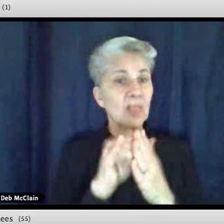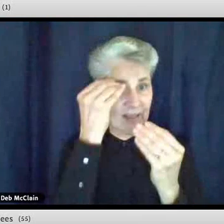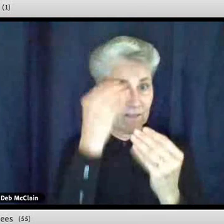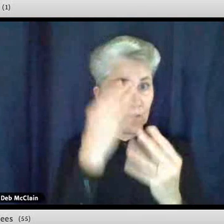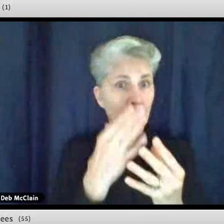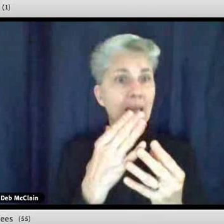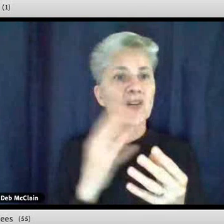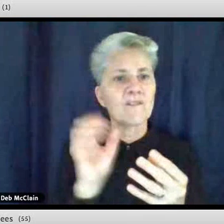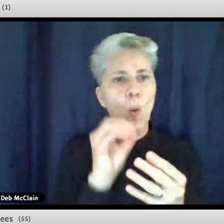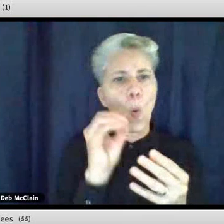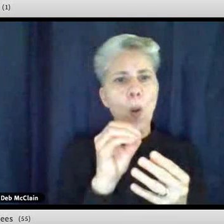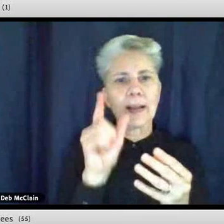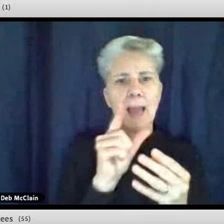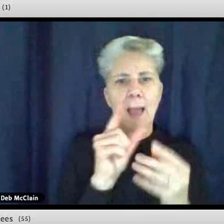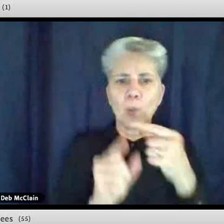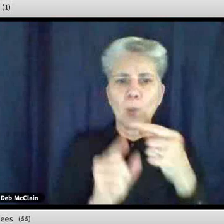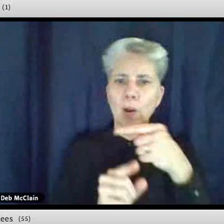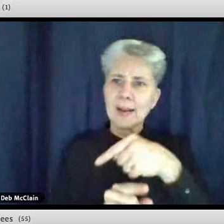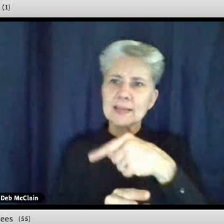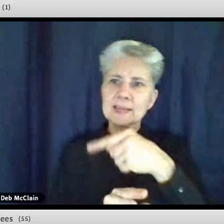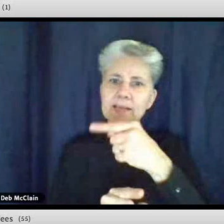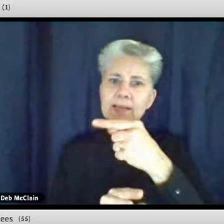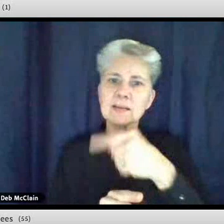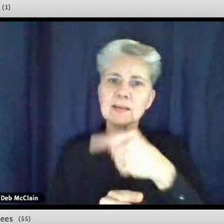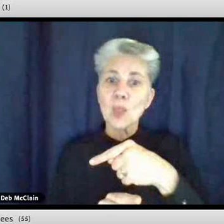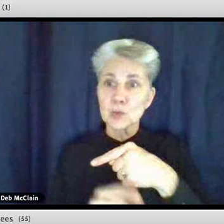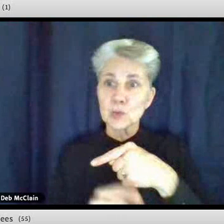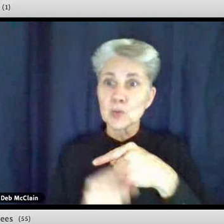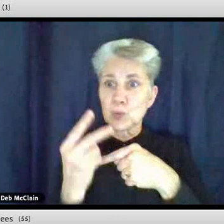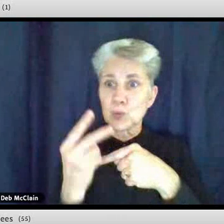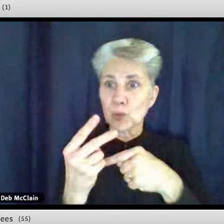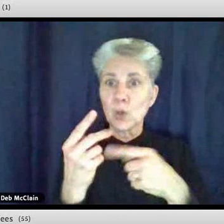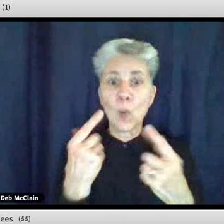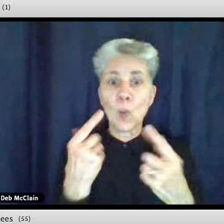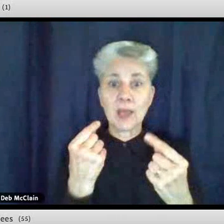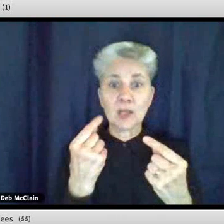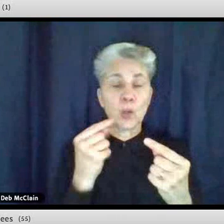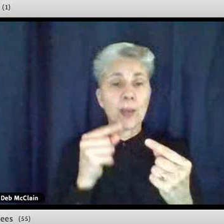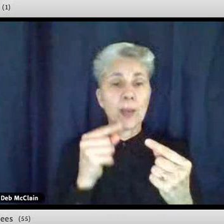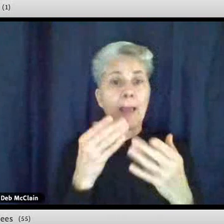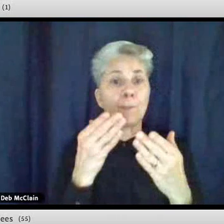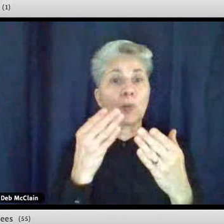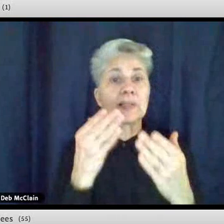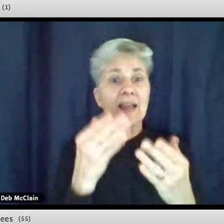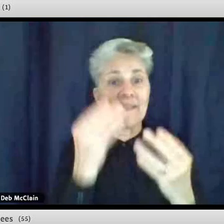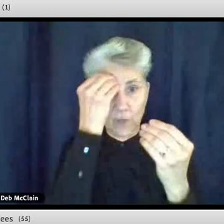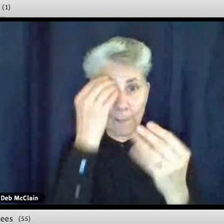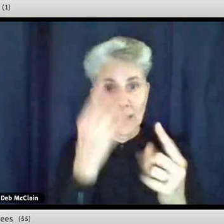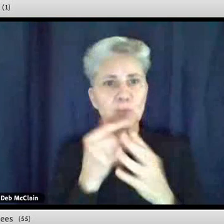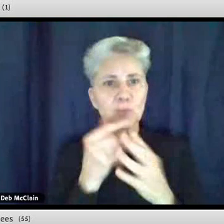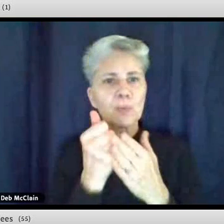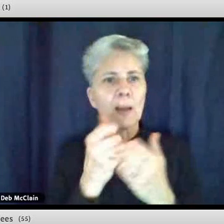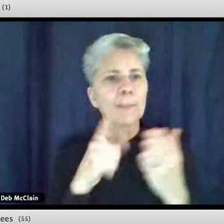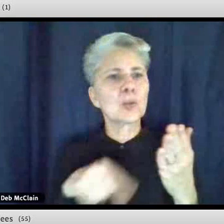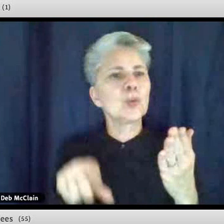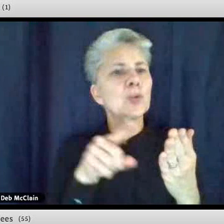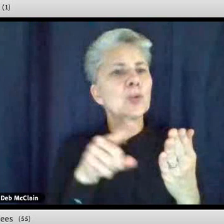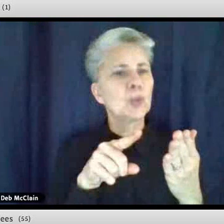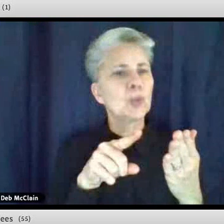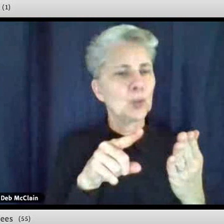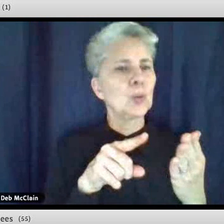library. There's also sites, this information for Oregon libraries and this information for Massachusetts libraries.